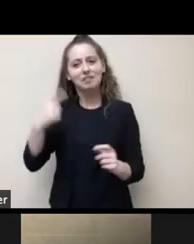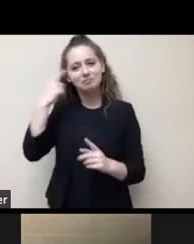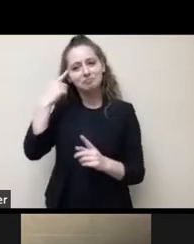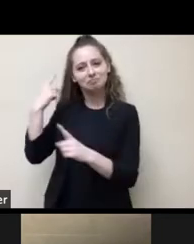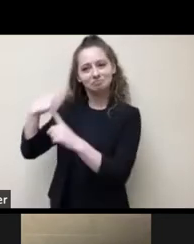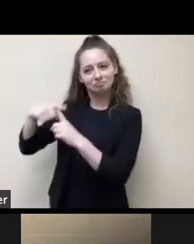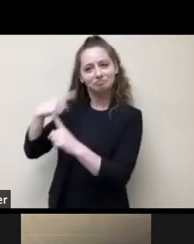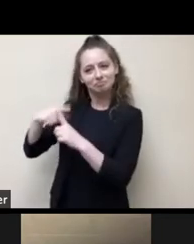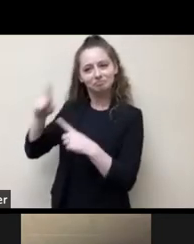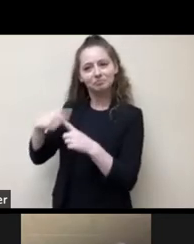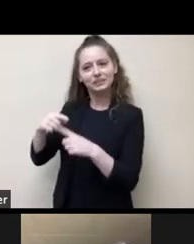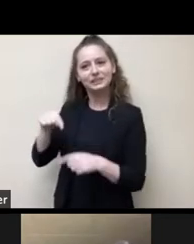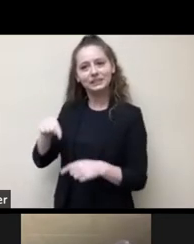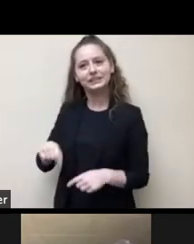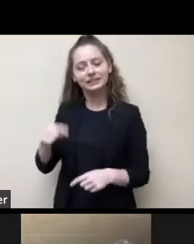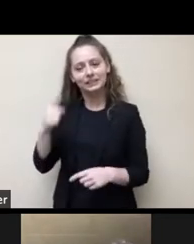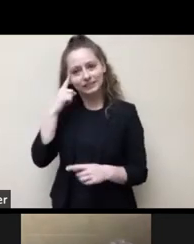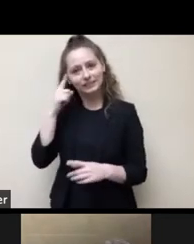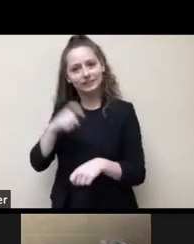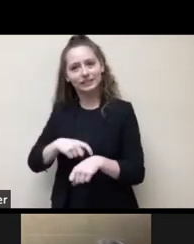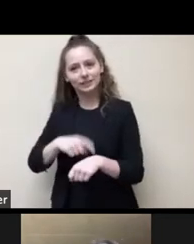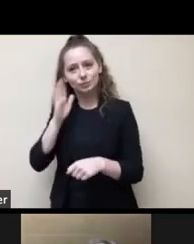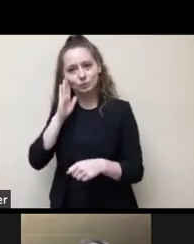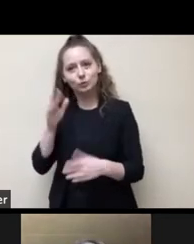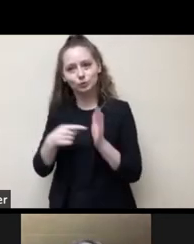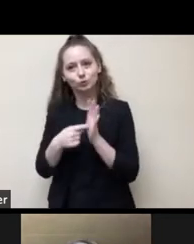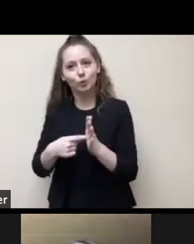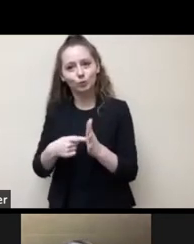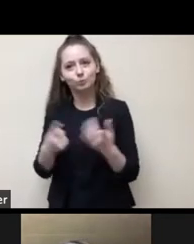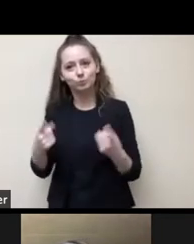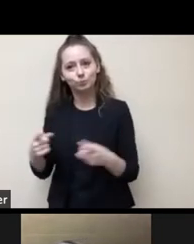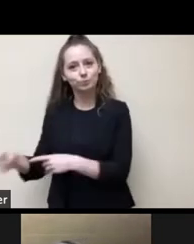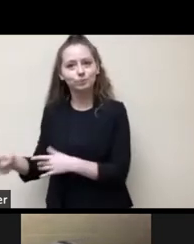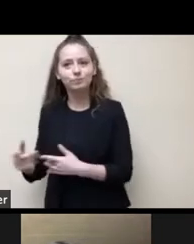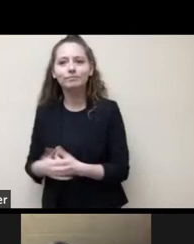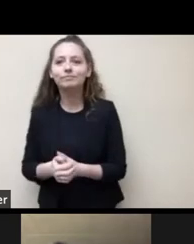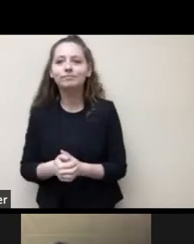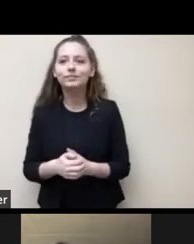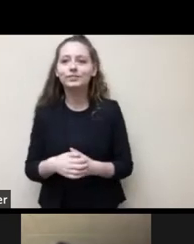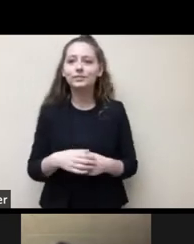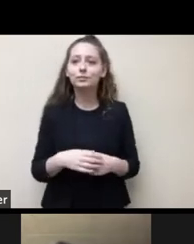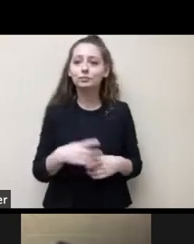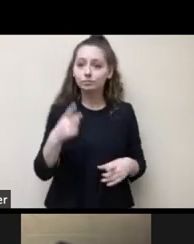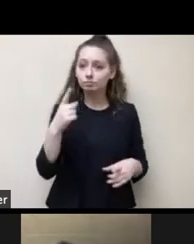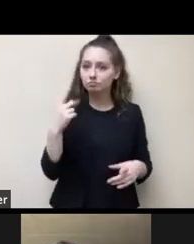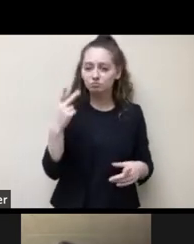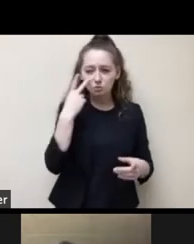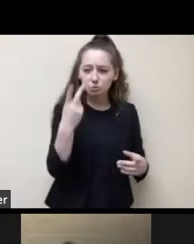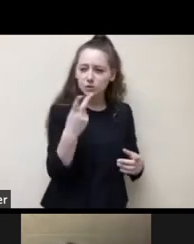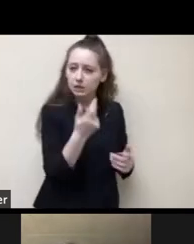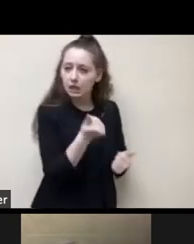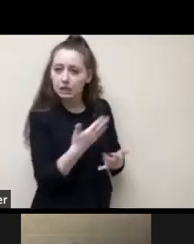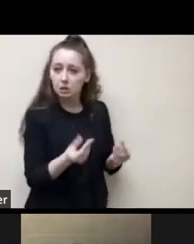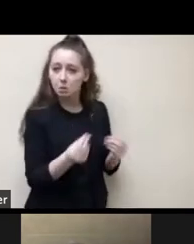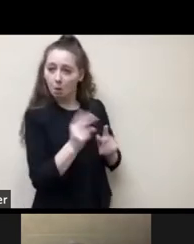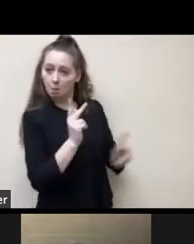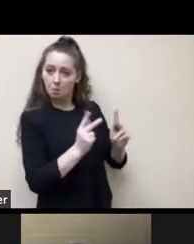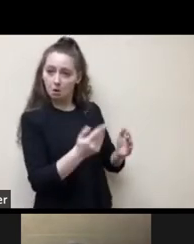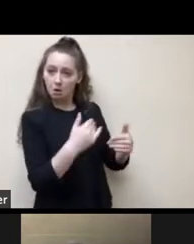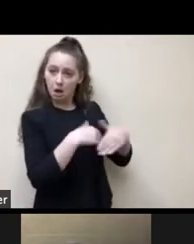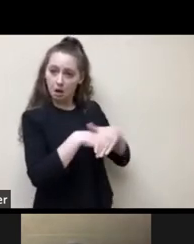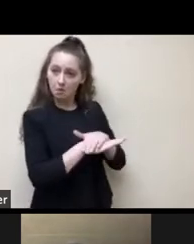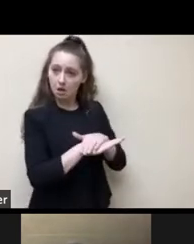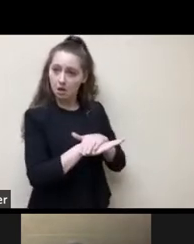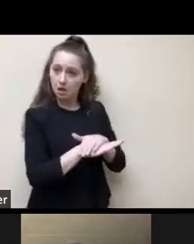all goes. Have you noticed any difference in your practice? Are there more people coming through? Or? Yeah, this week we've definitely